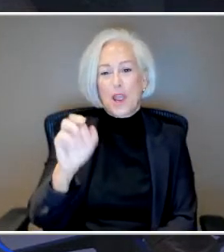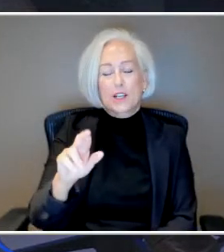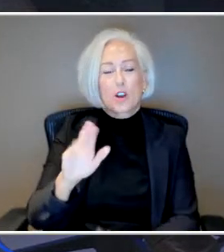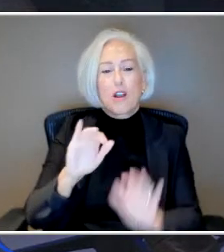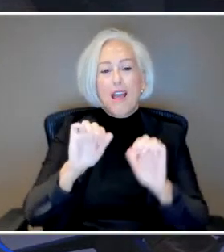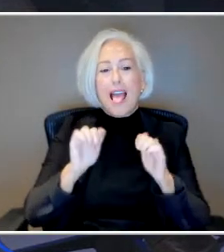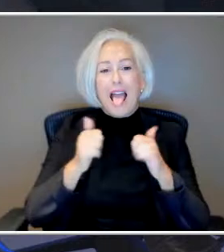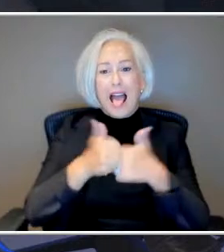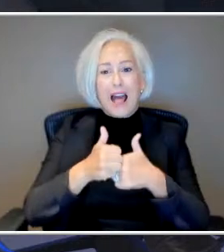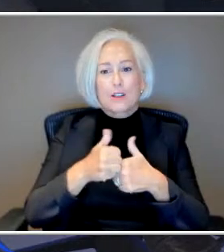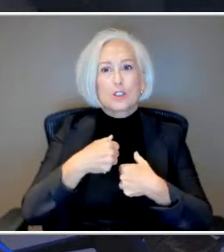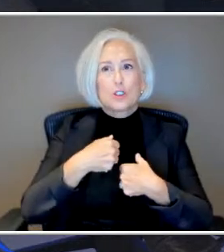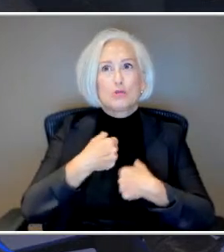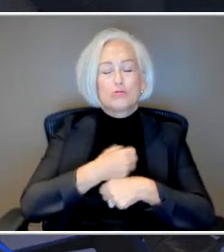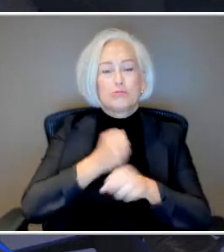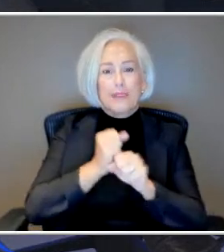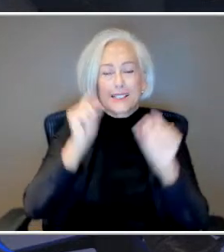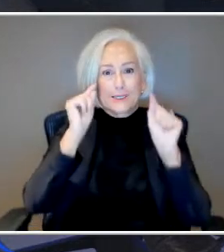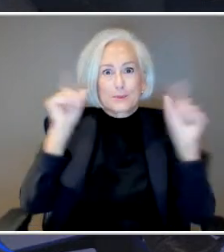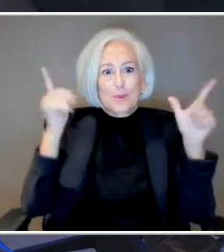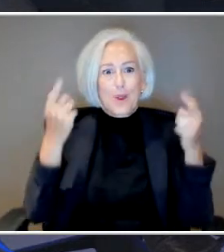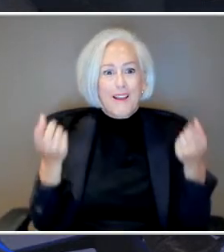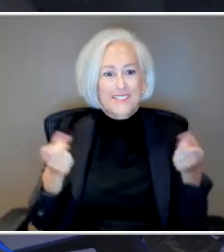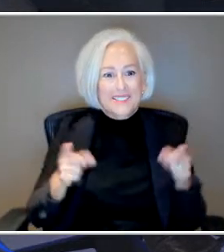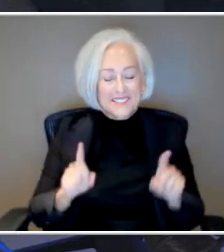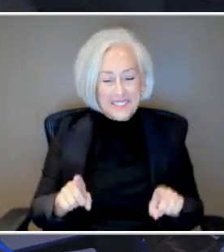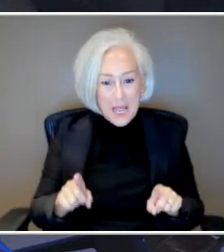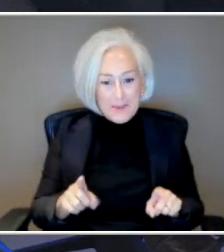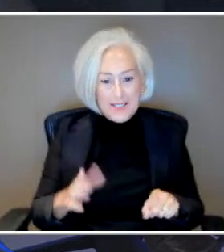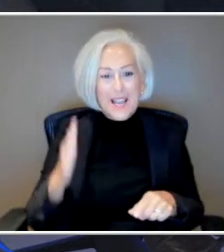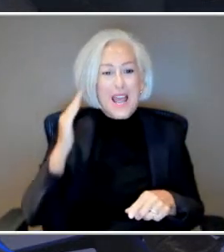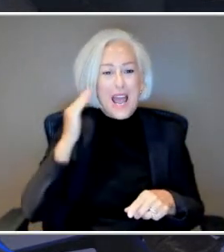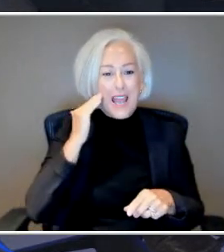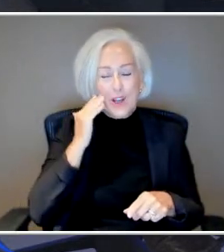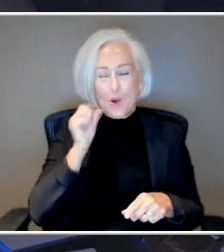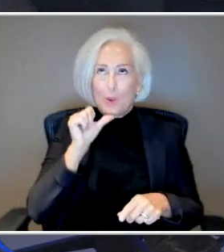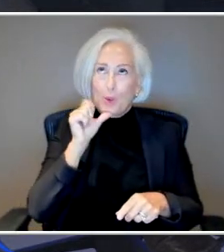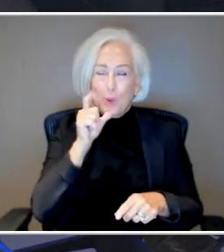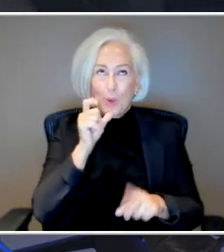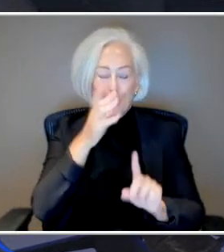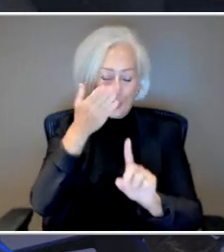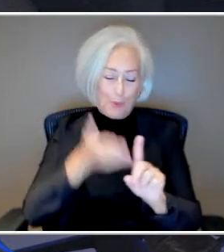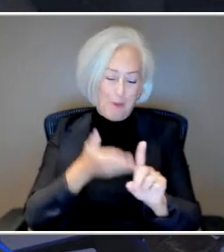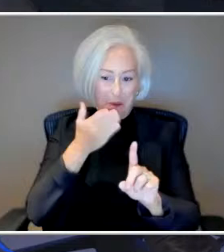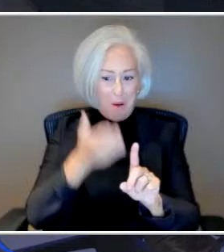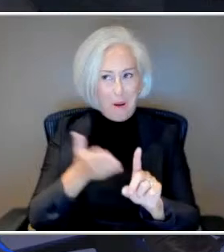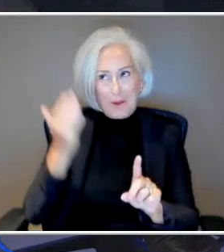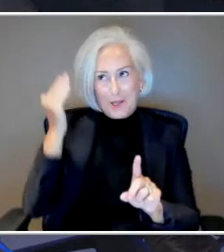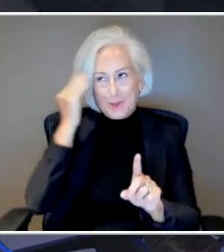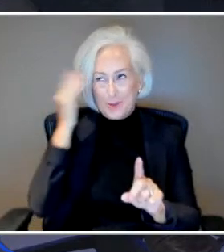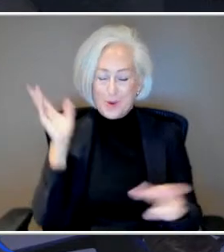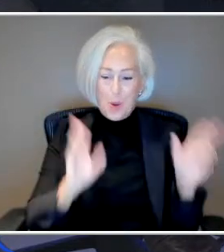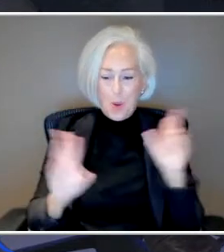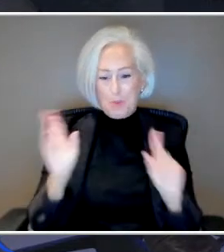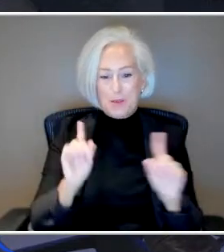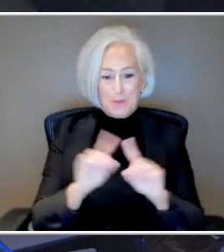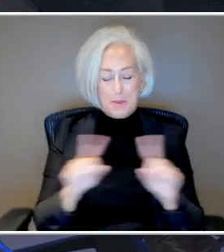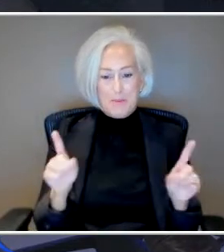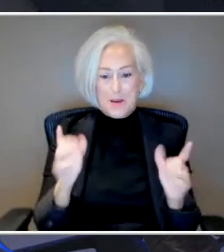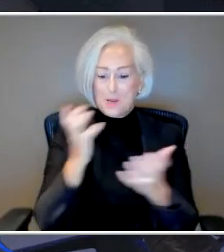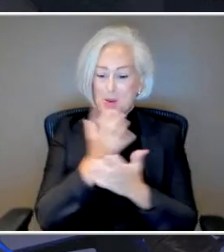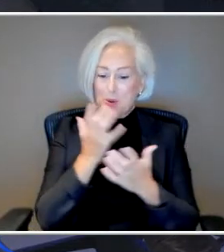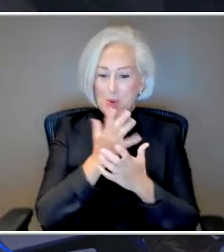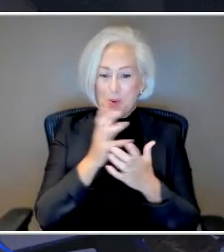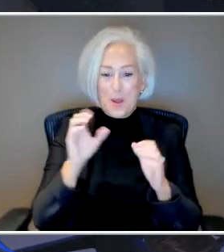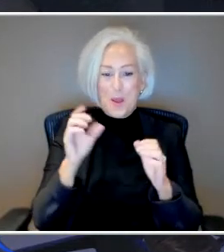this surprise? I know you are who you are, and you know a few people here and there, but this is a pretty big deal.